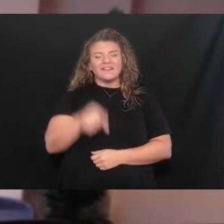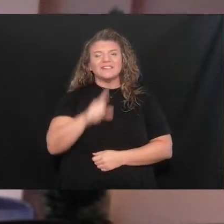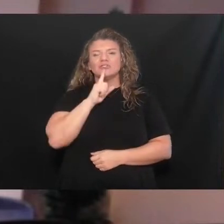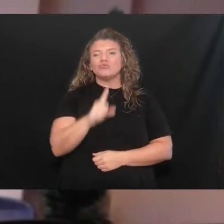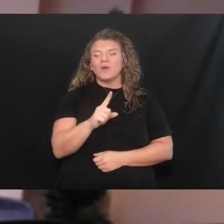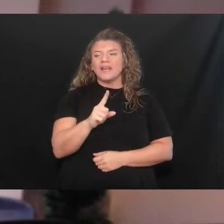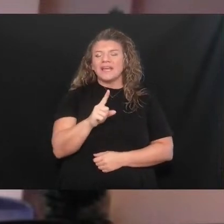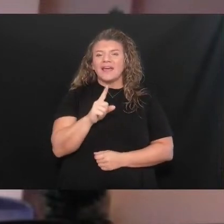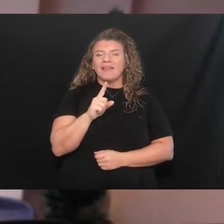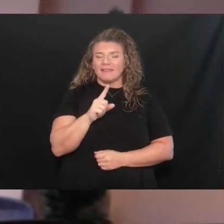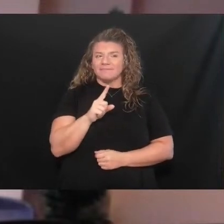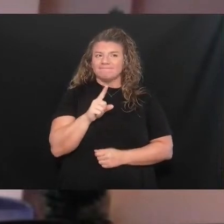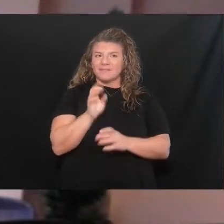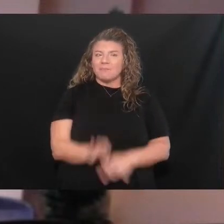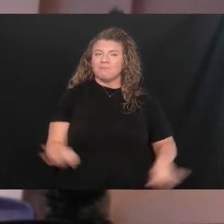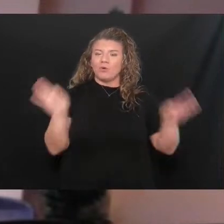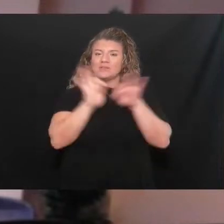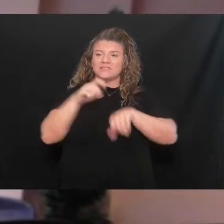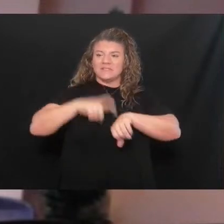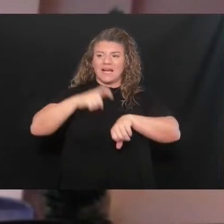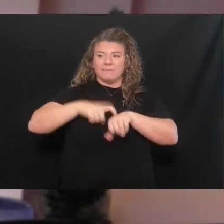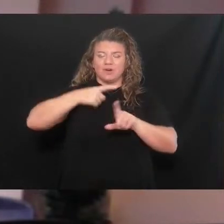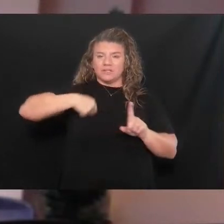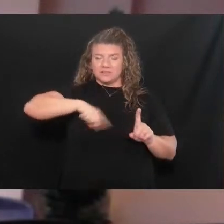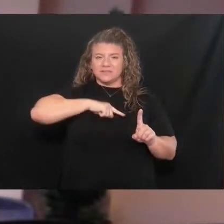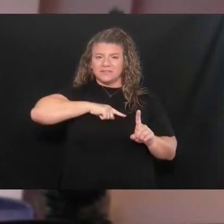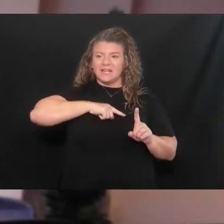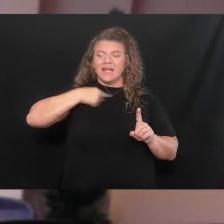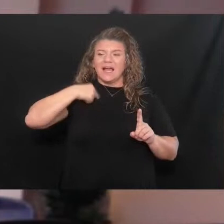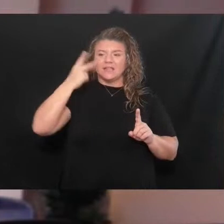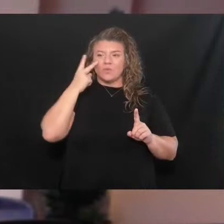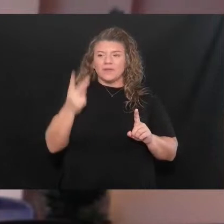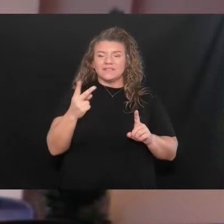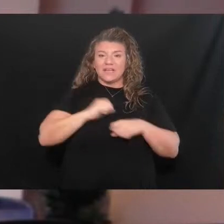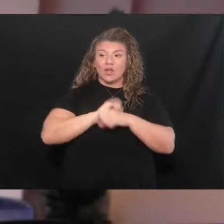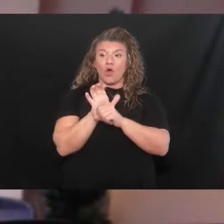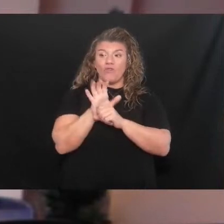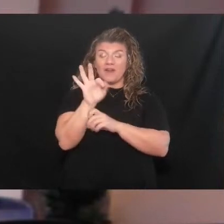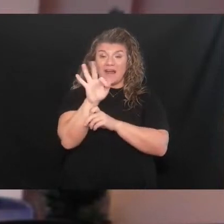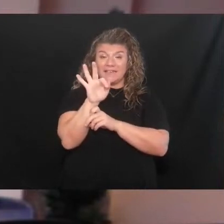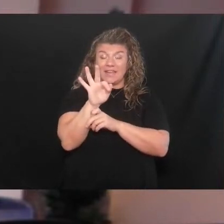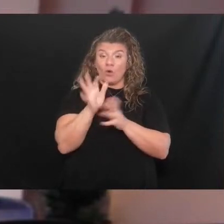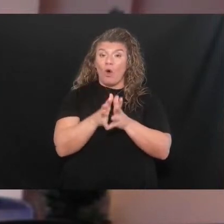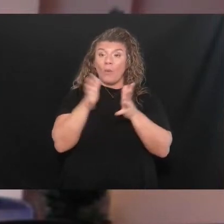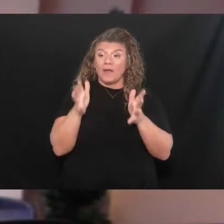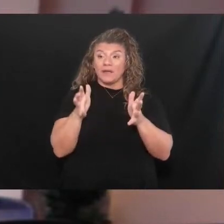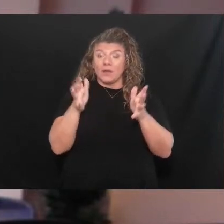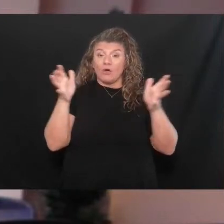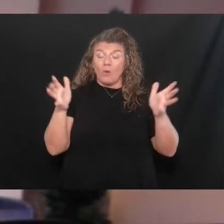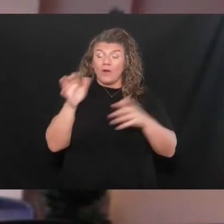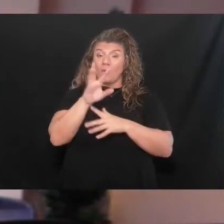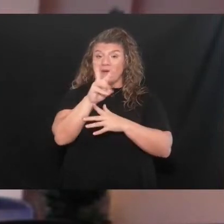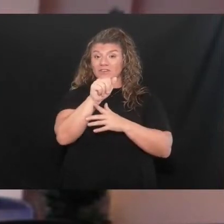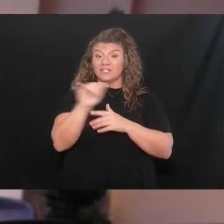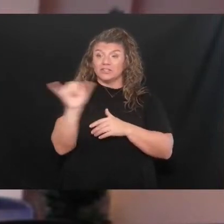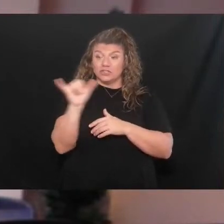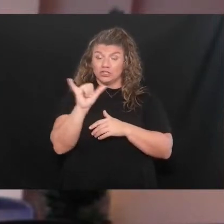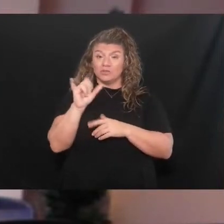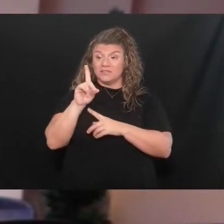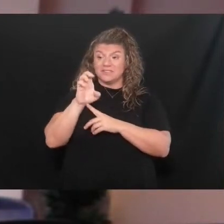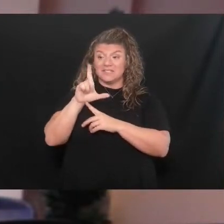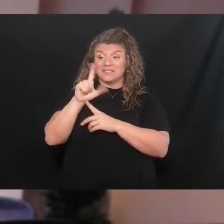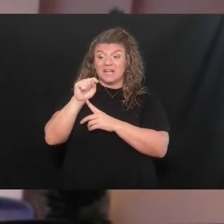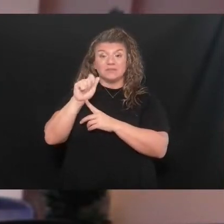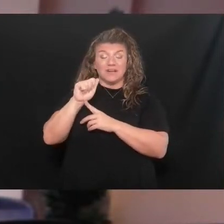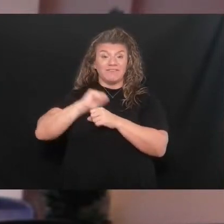the defining moment for us in many ways as we see COVID-19 growing in West Virginia, particularly the Delta